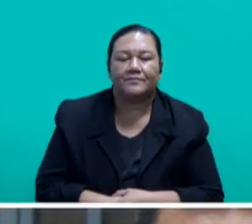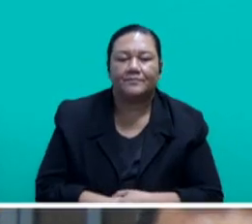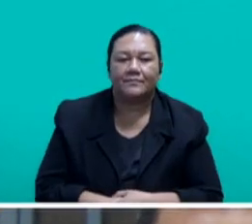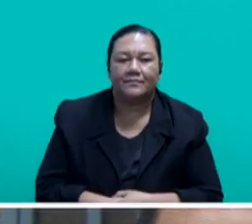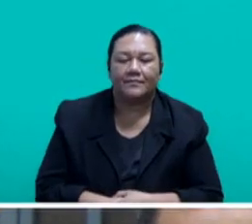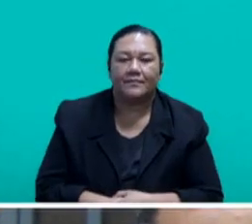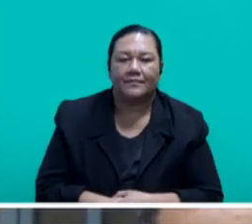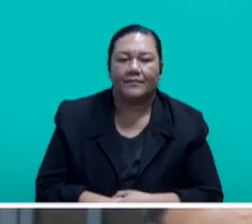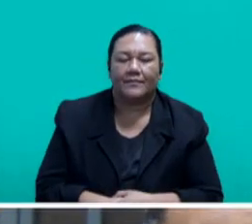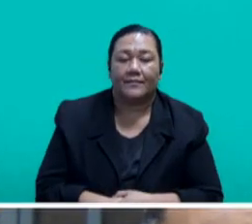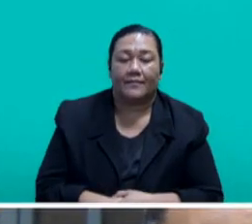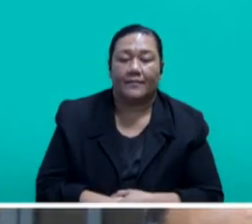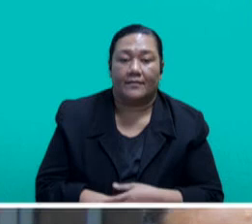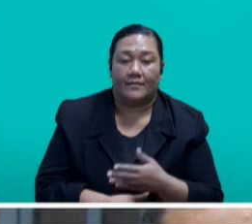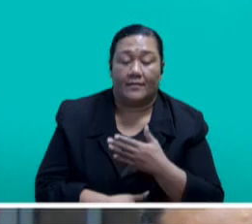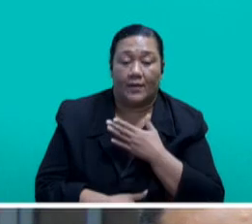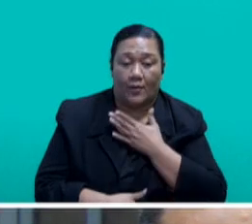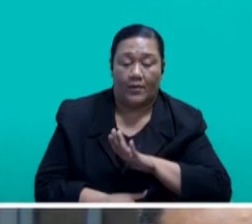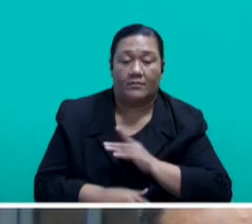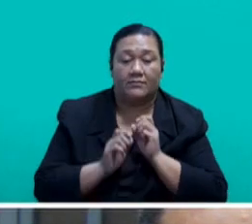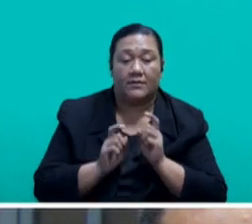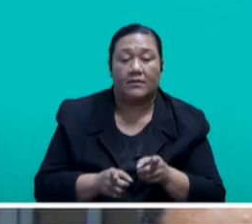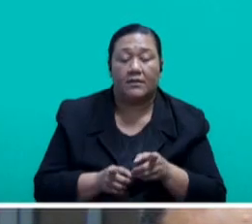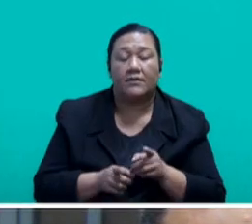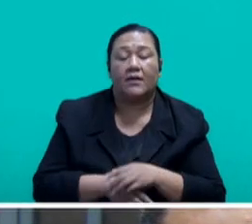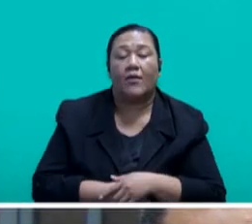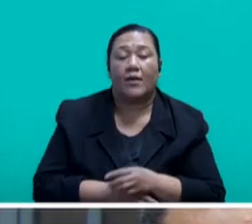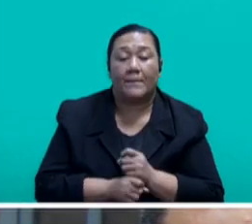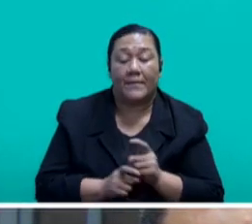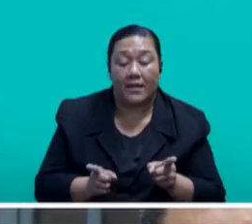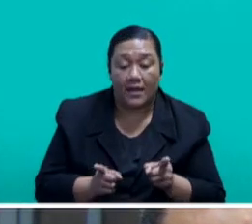let me begin by my response to the budget.